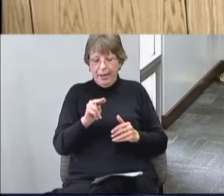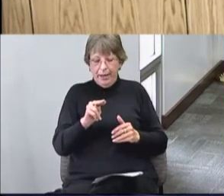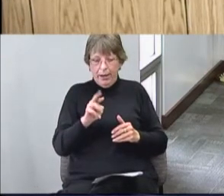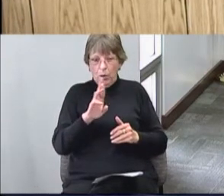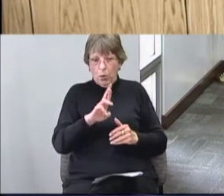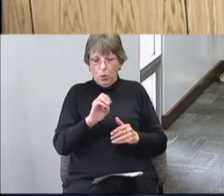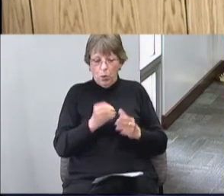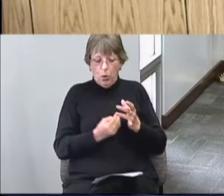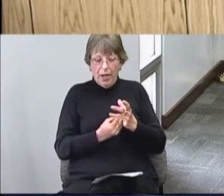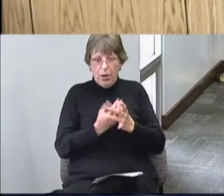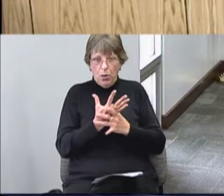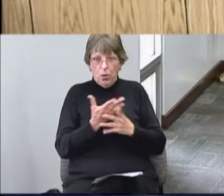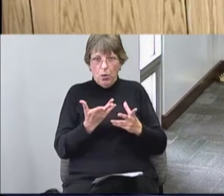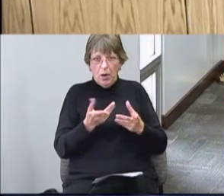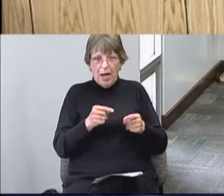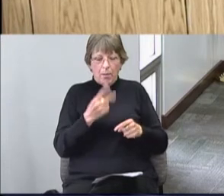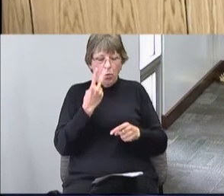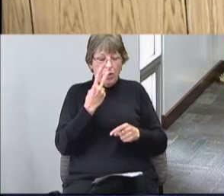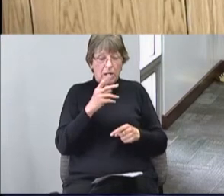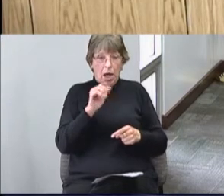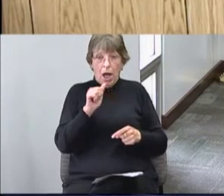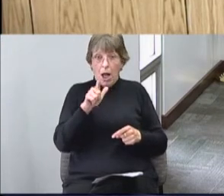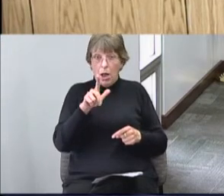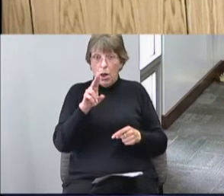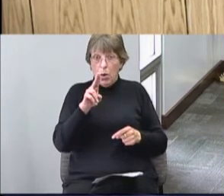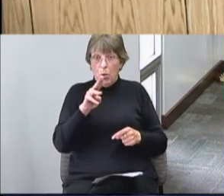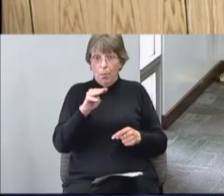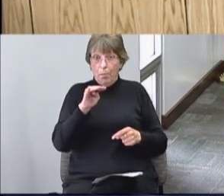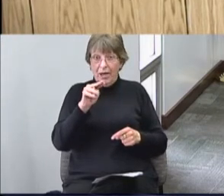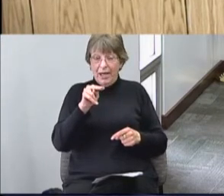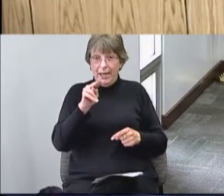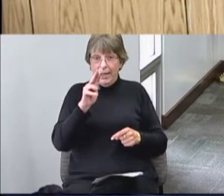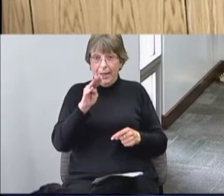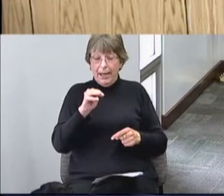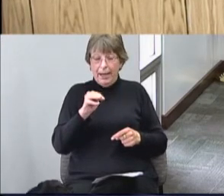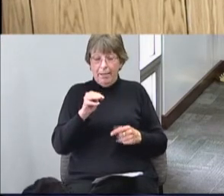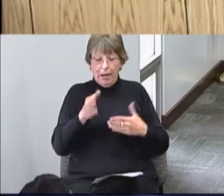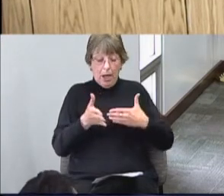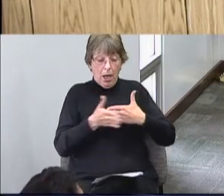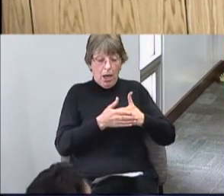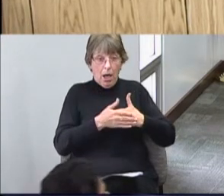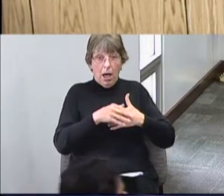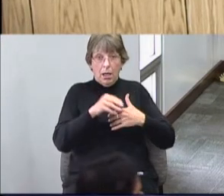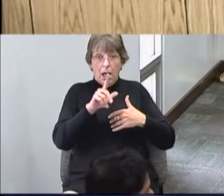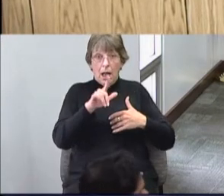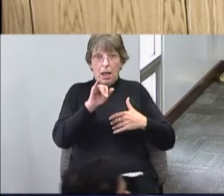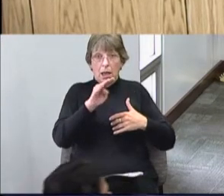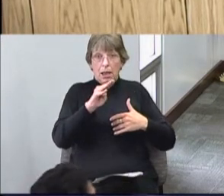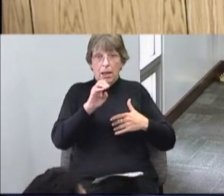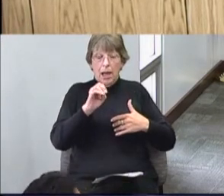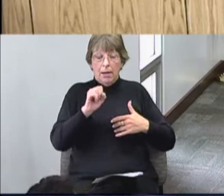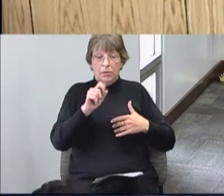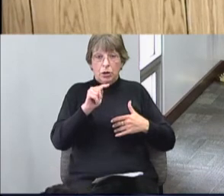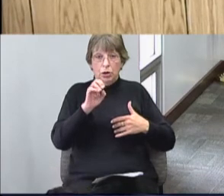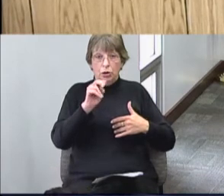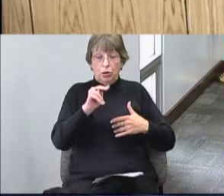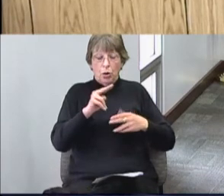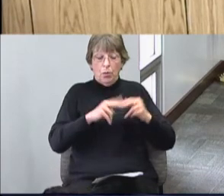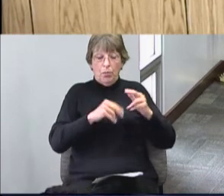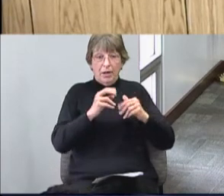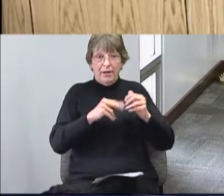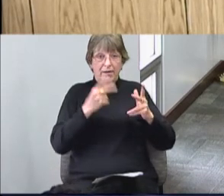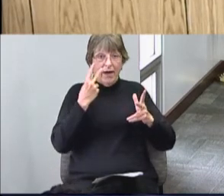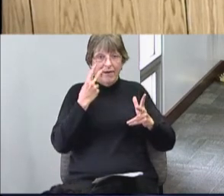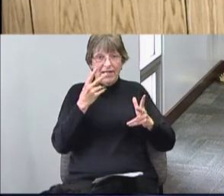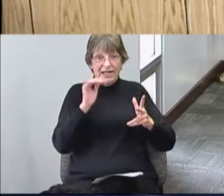saw aluminum slapped on the side of all of those beautiful limestone Main Street buildings, and now we've seen those